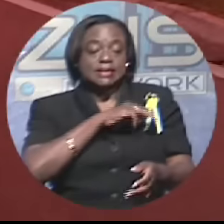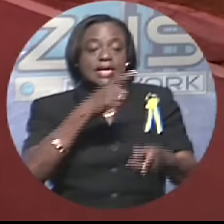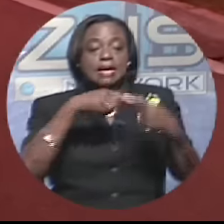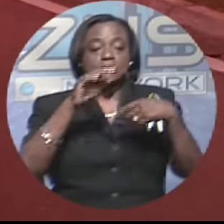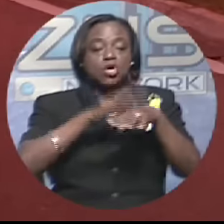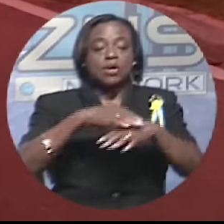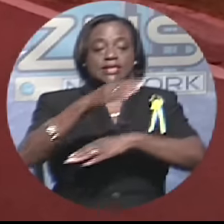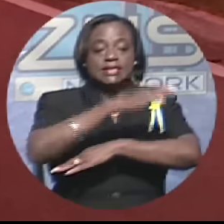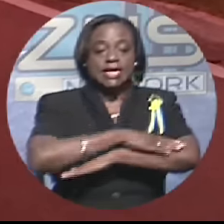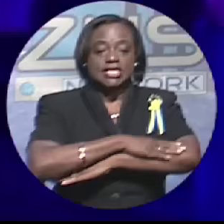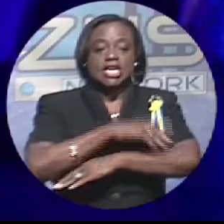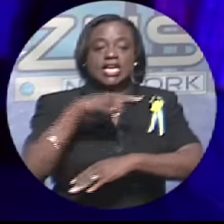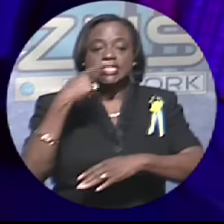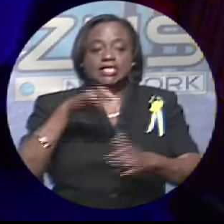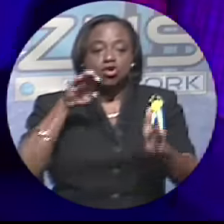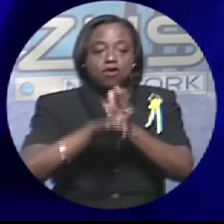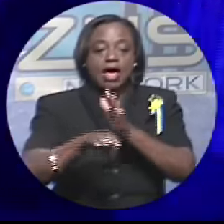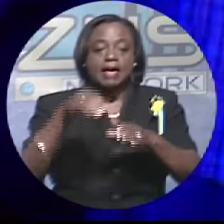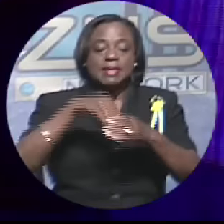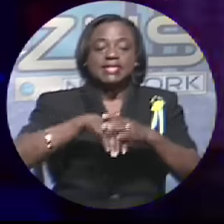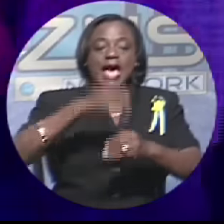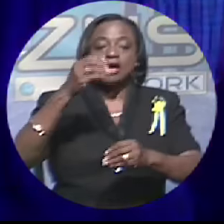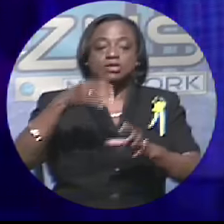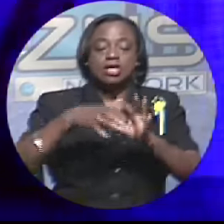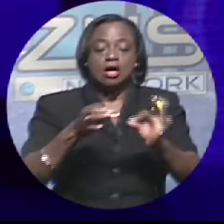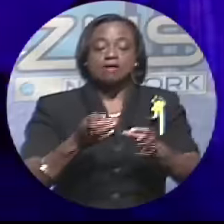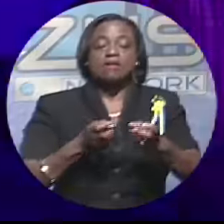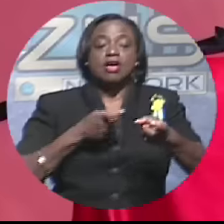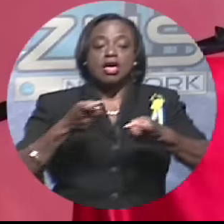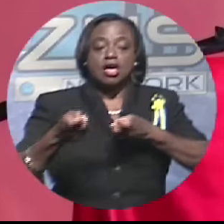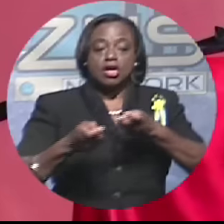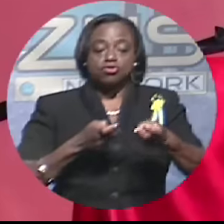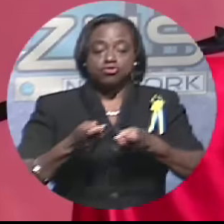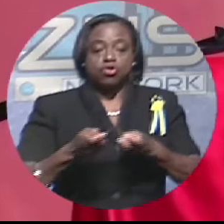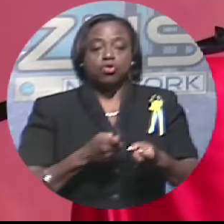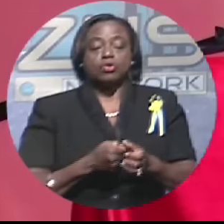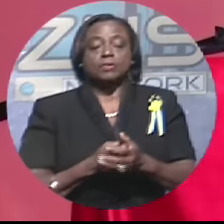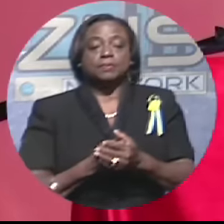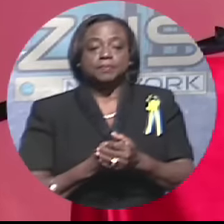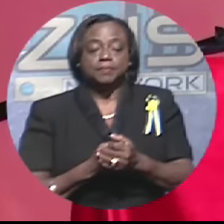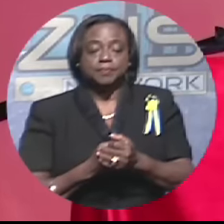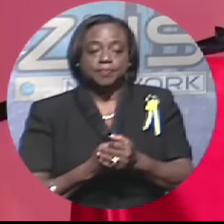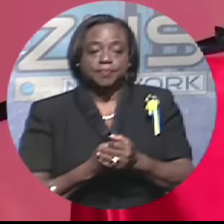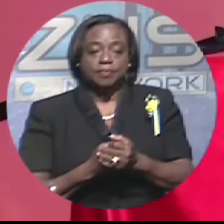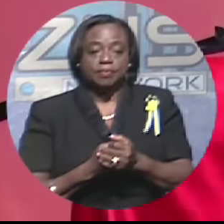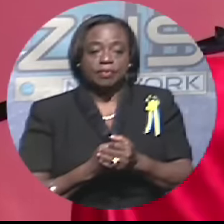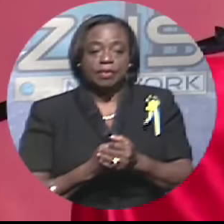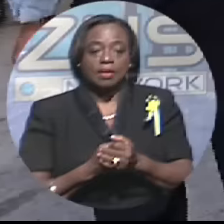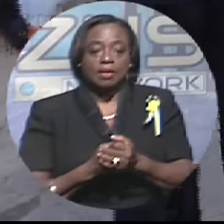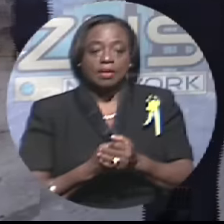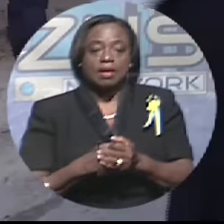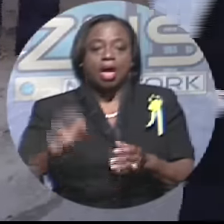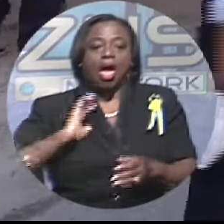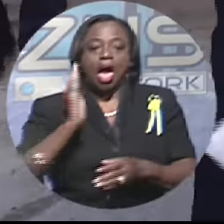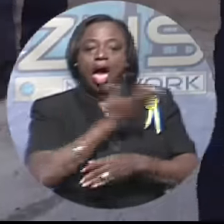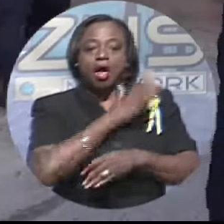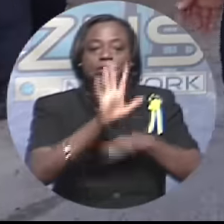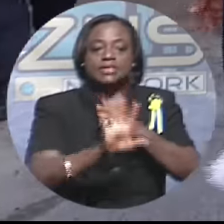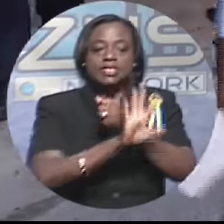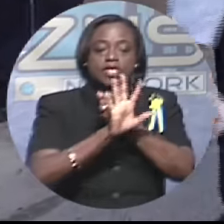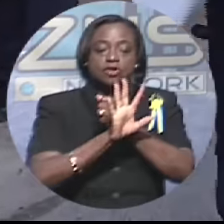he listed some of the crime-fighting initiatives of a Minnis-led Free National Movement government. Our security